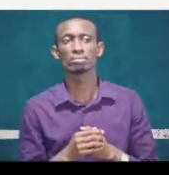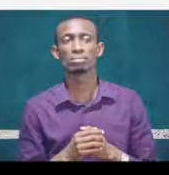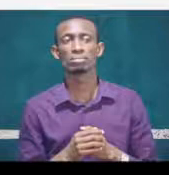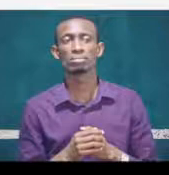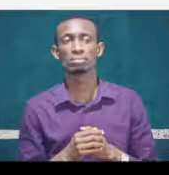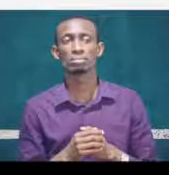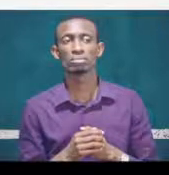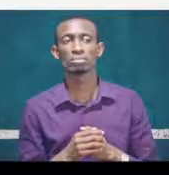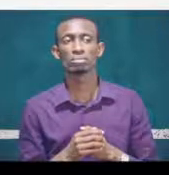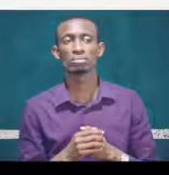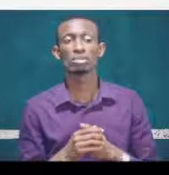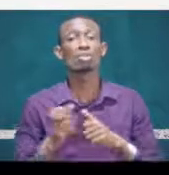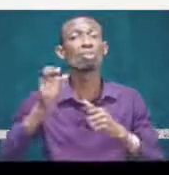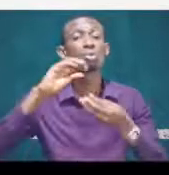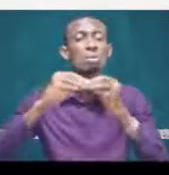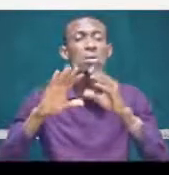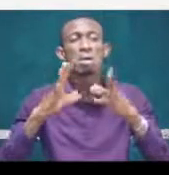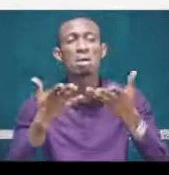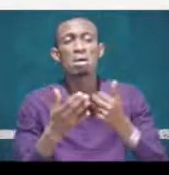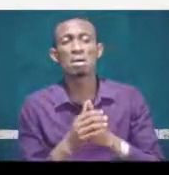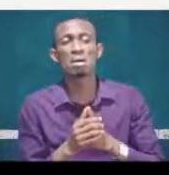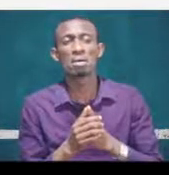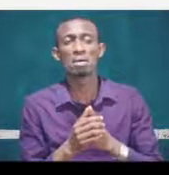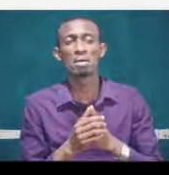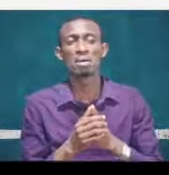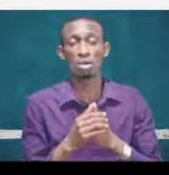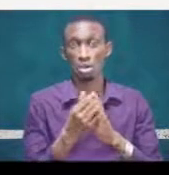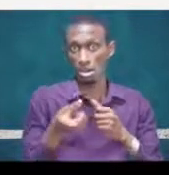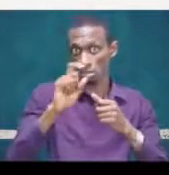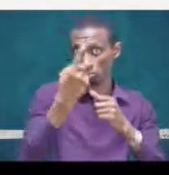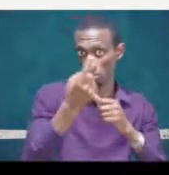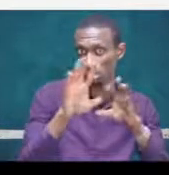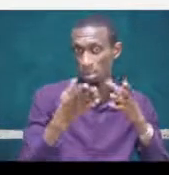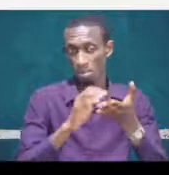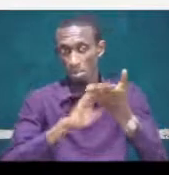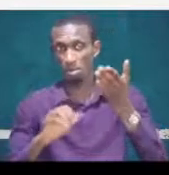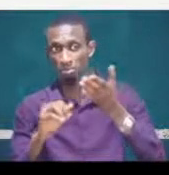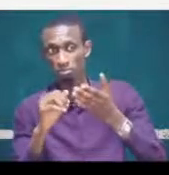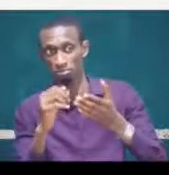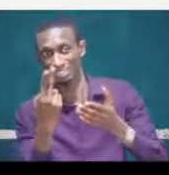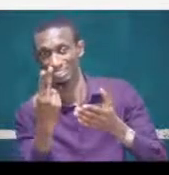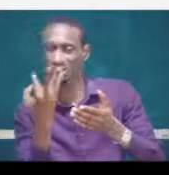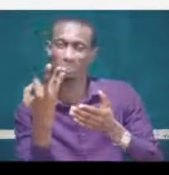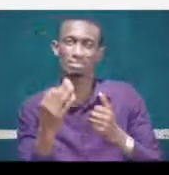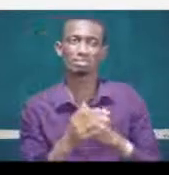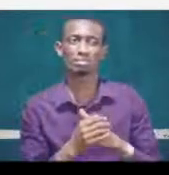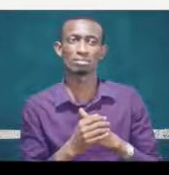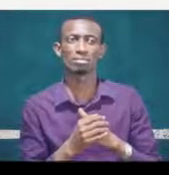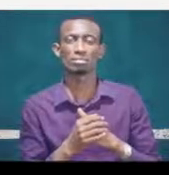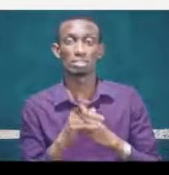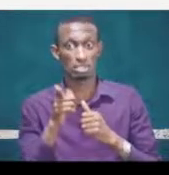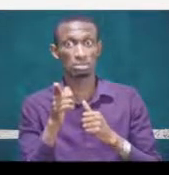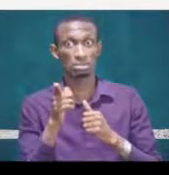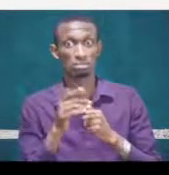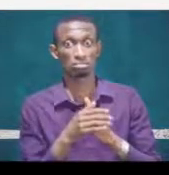Which inactivates the gene, but adding one or removing the three bases only partly affected the gene.